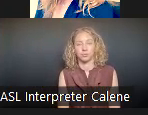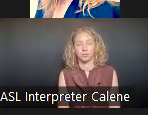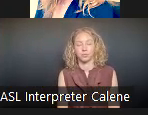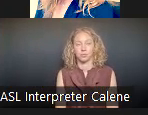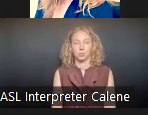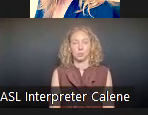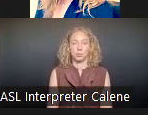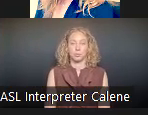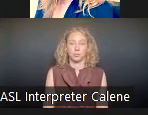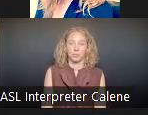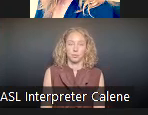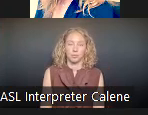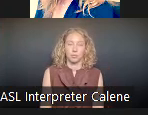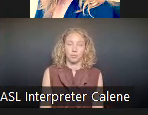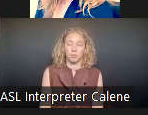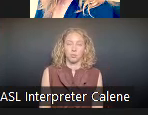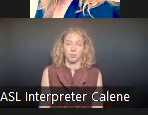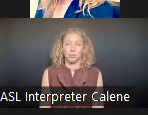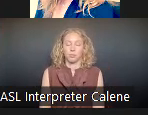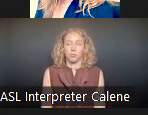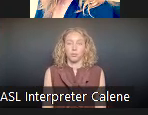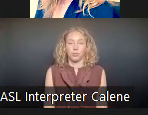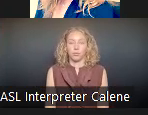survivors should be notified.